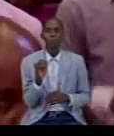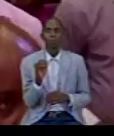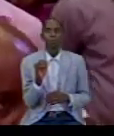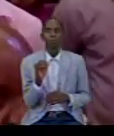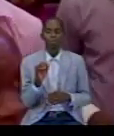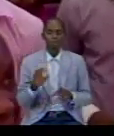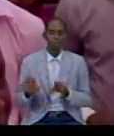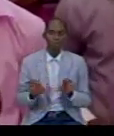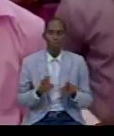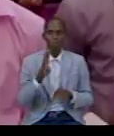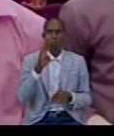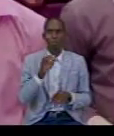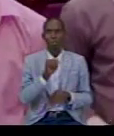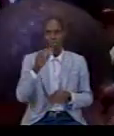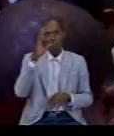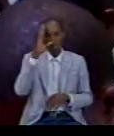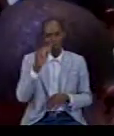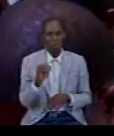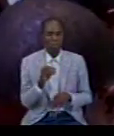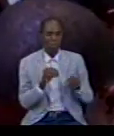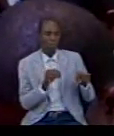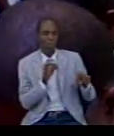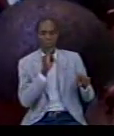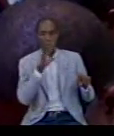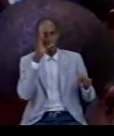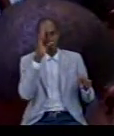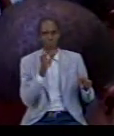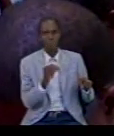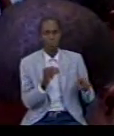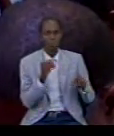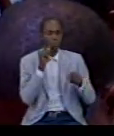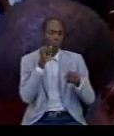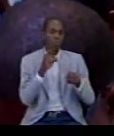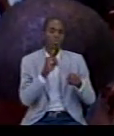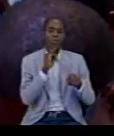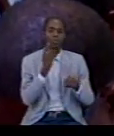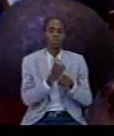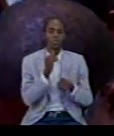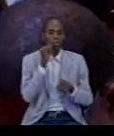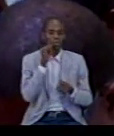affected by man. He is man. She's just a woman.